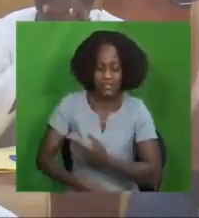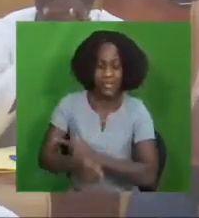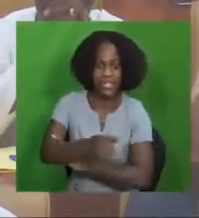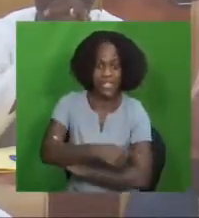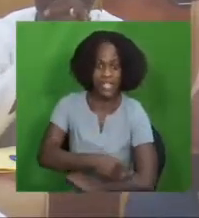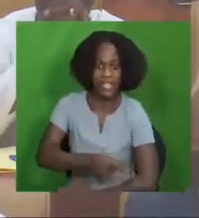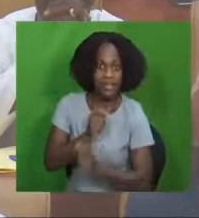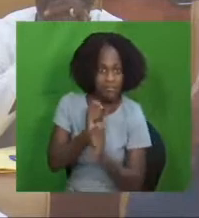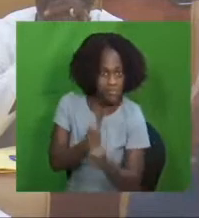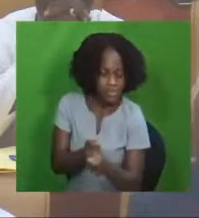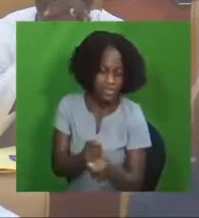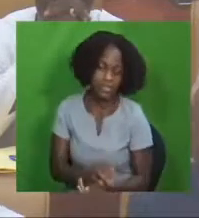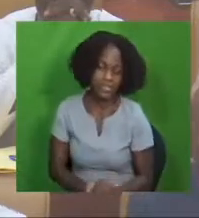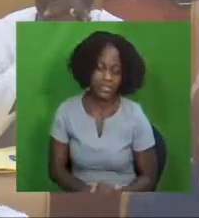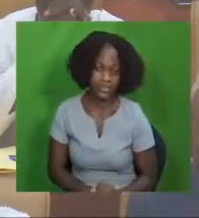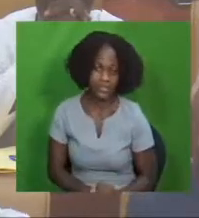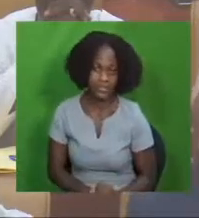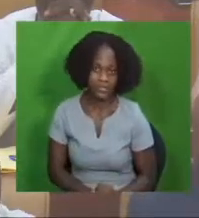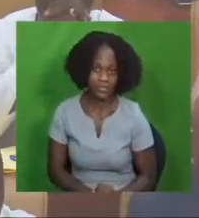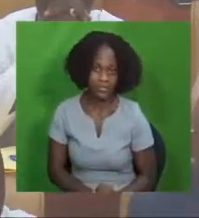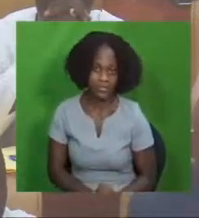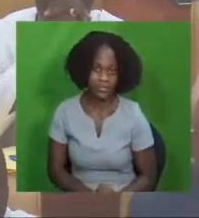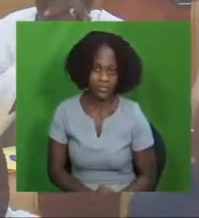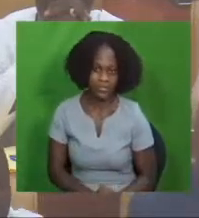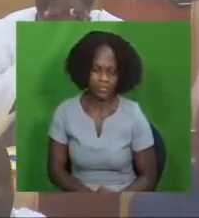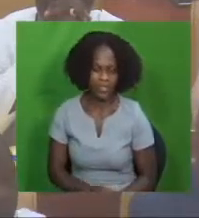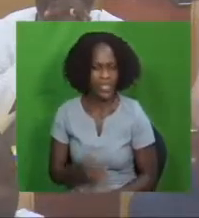Mr. Speaker, only last week,